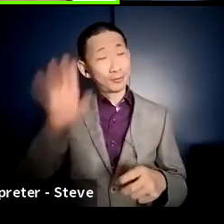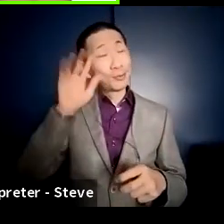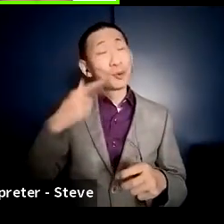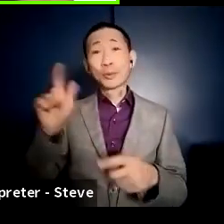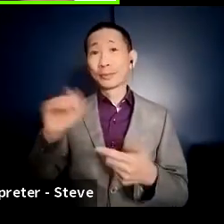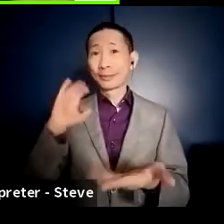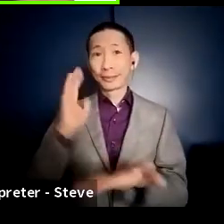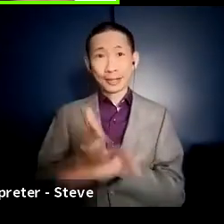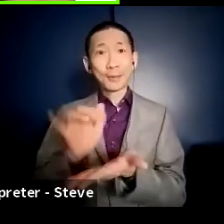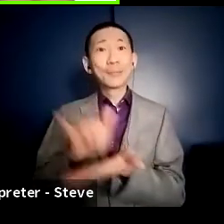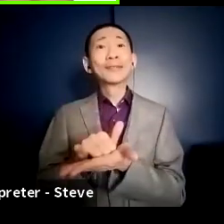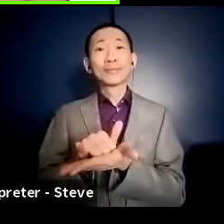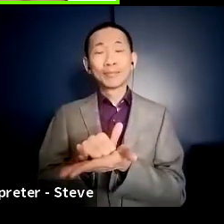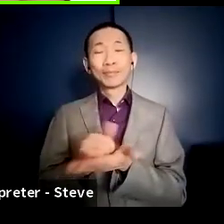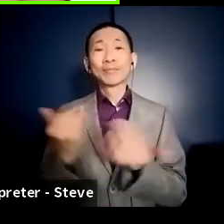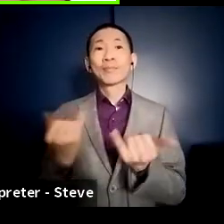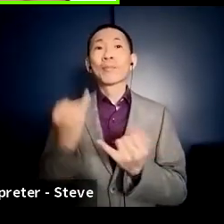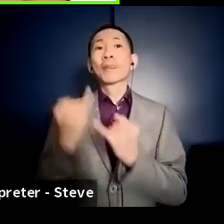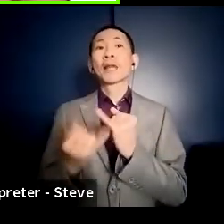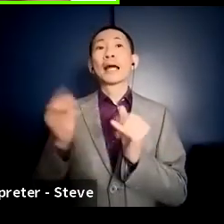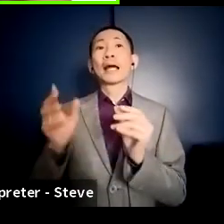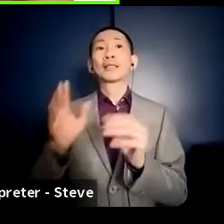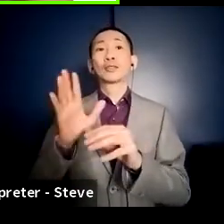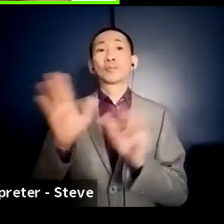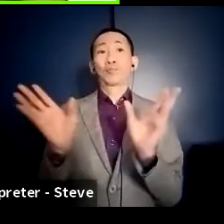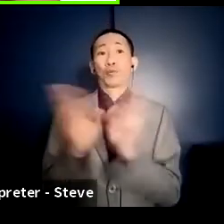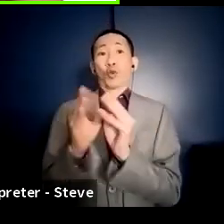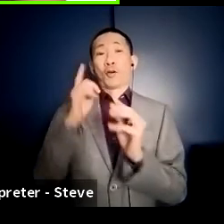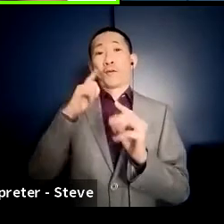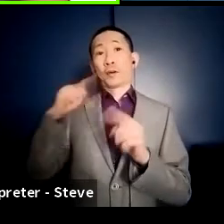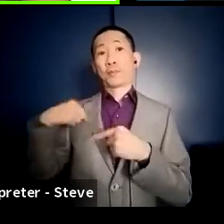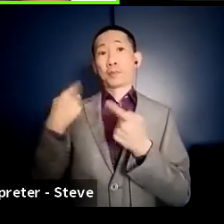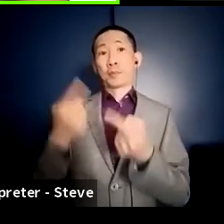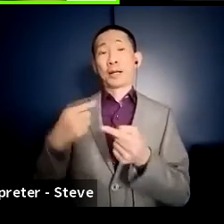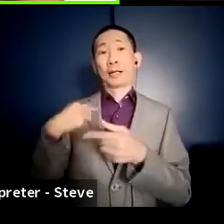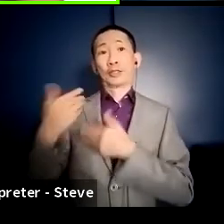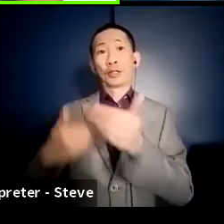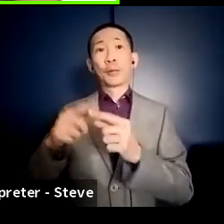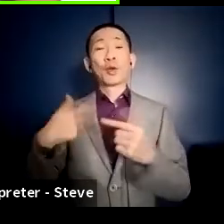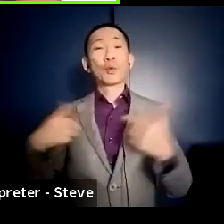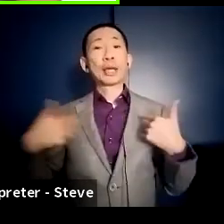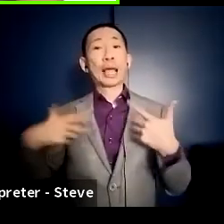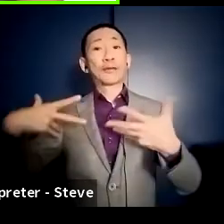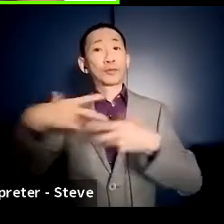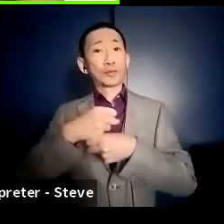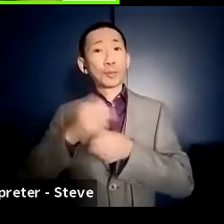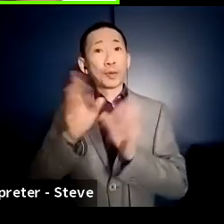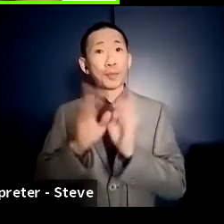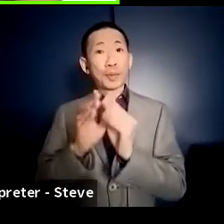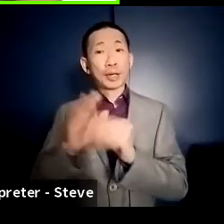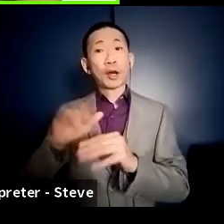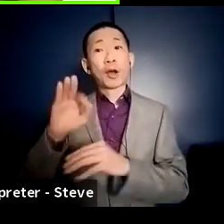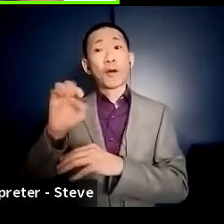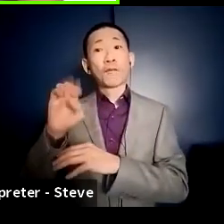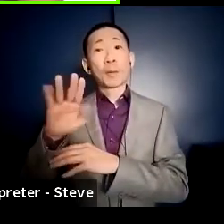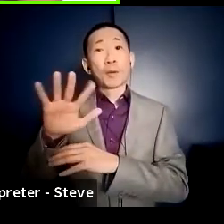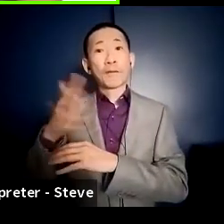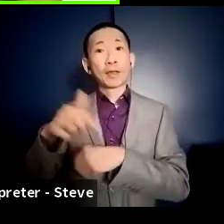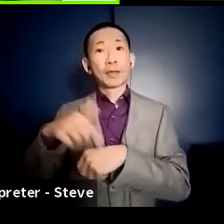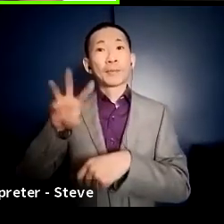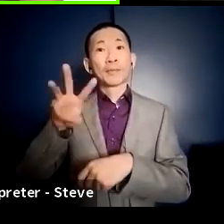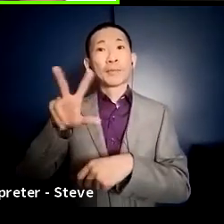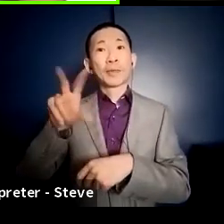This will be our last call of our Green New Theater series, but we have a wrap up with the Producer Hub on February 5th at 6:30